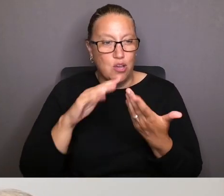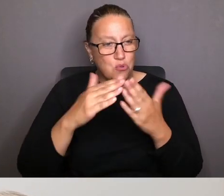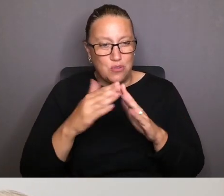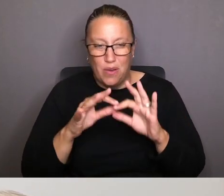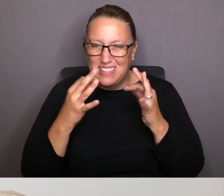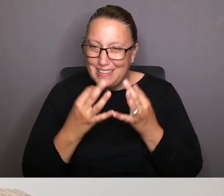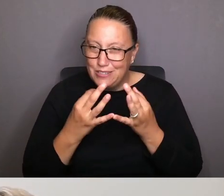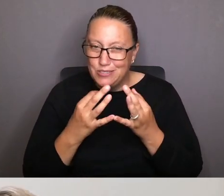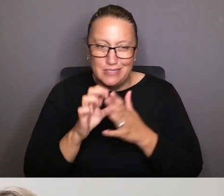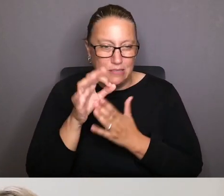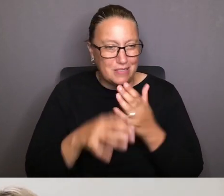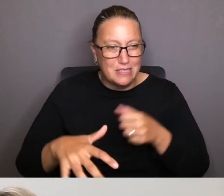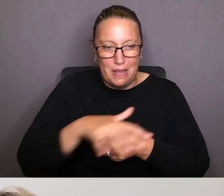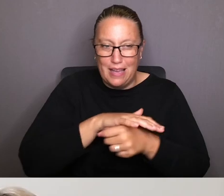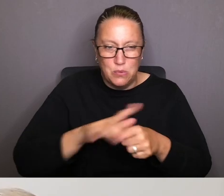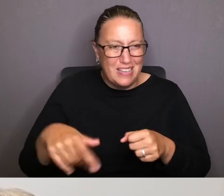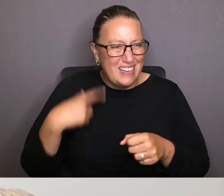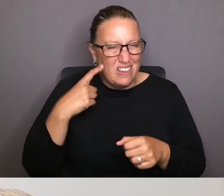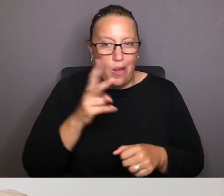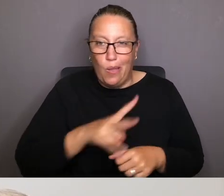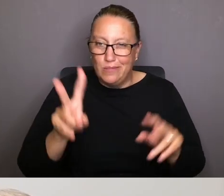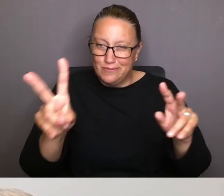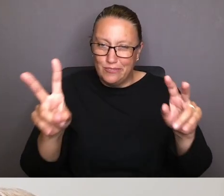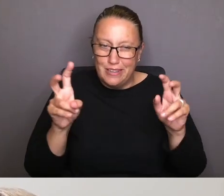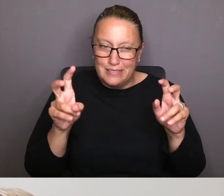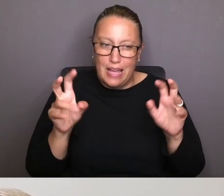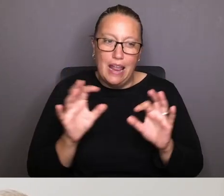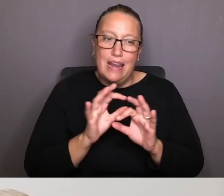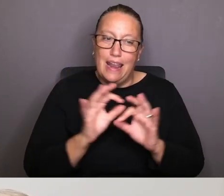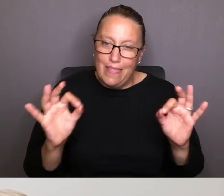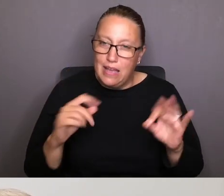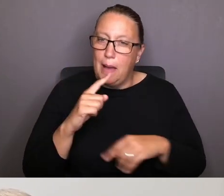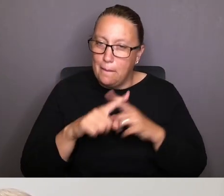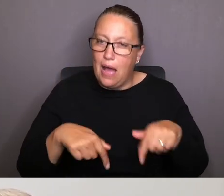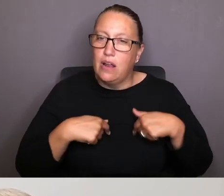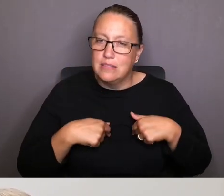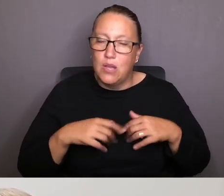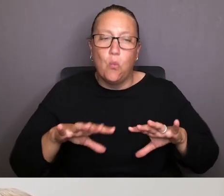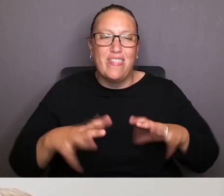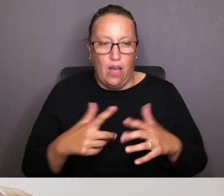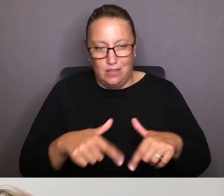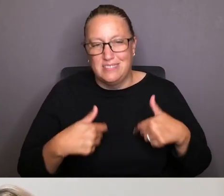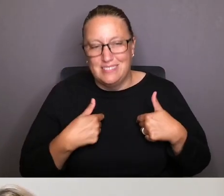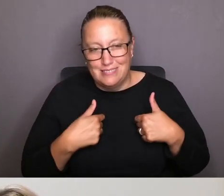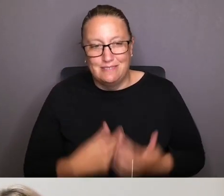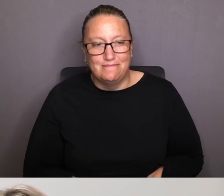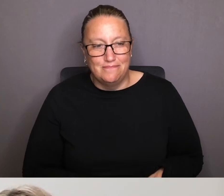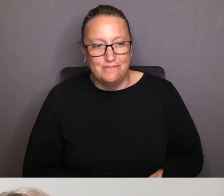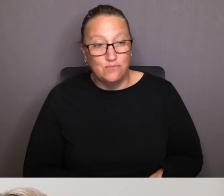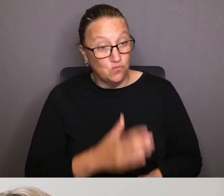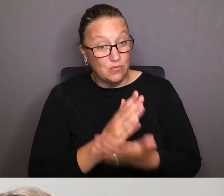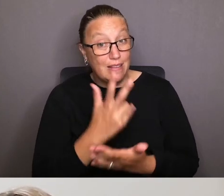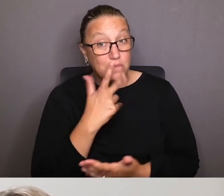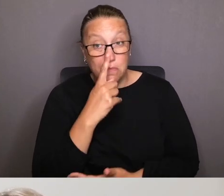are human rights. And education, information is a massive, massive, massive part of that.